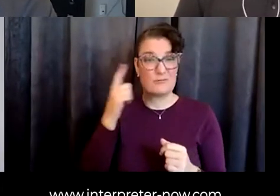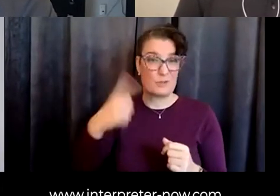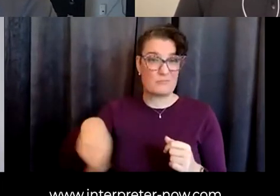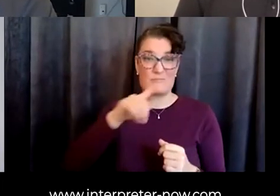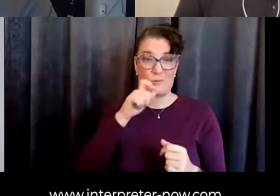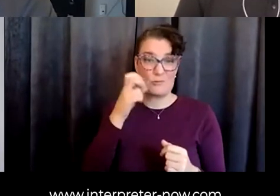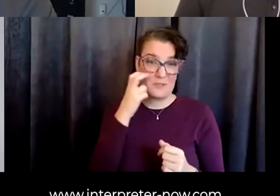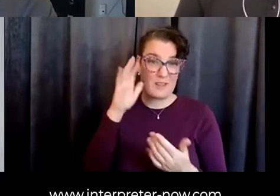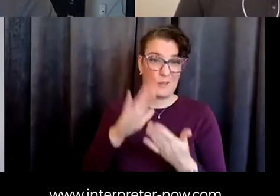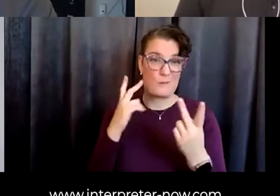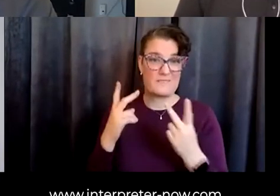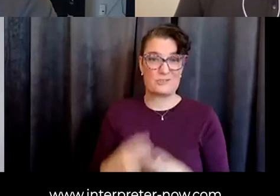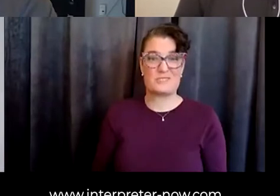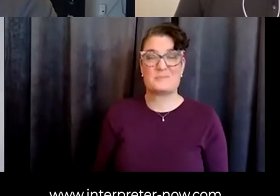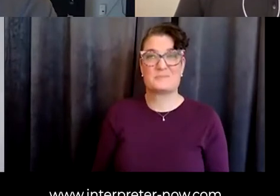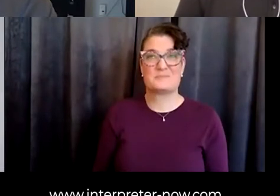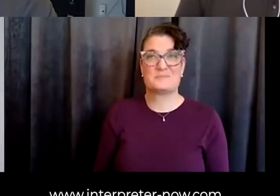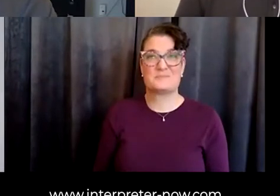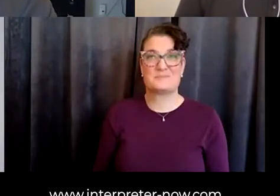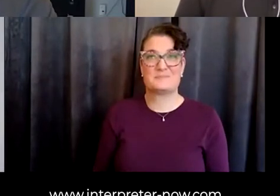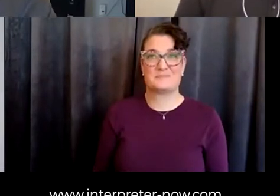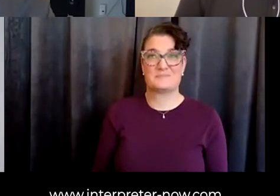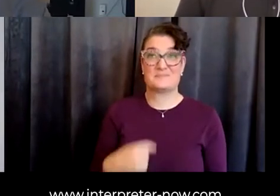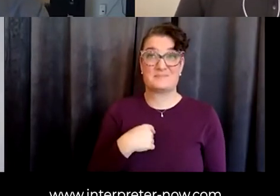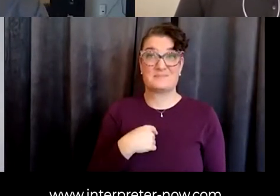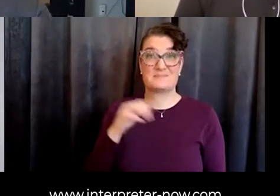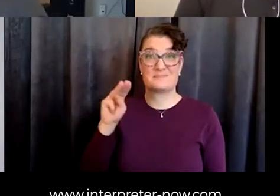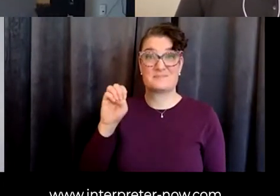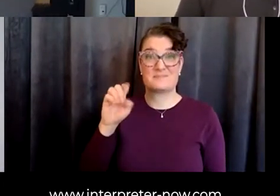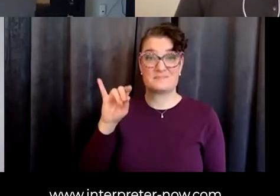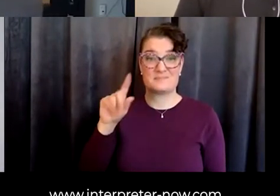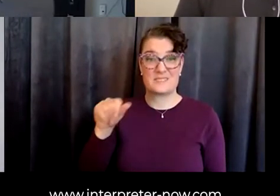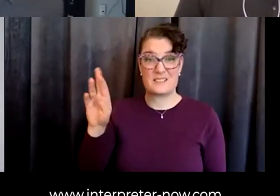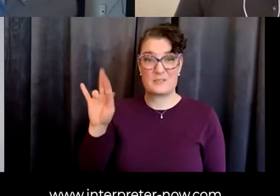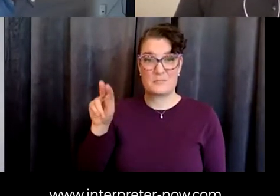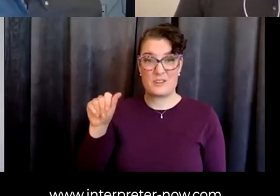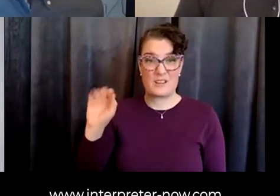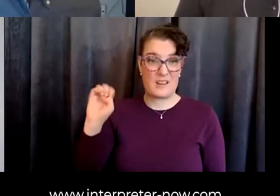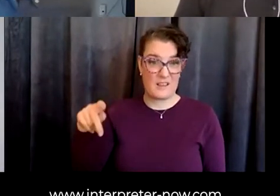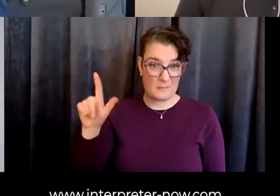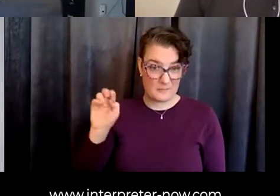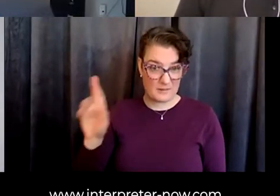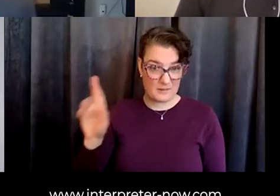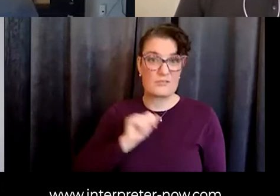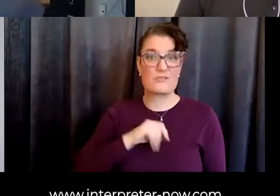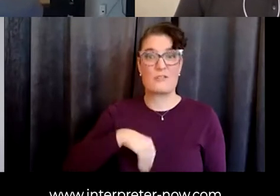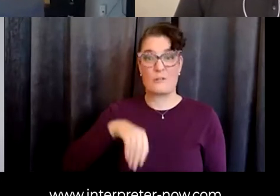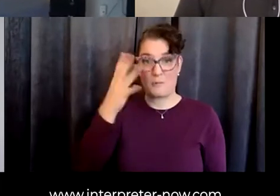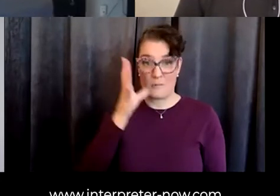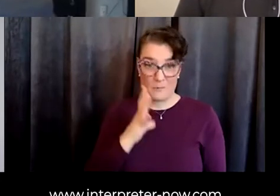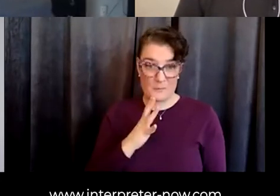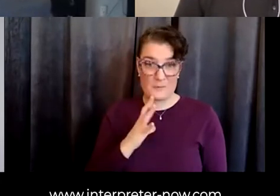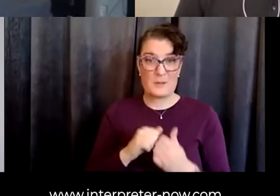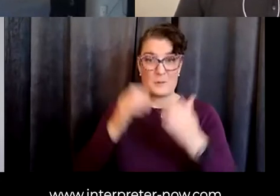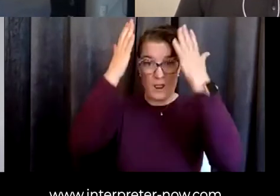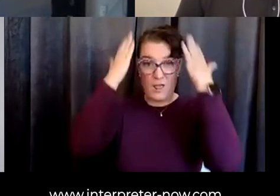and low vision. So I'll start. I'm Melinda Briana Epler, and I am a white woman with